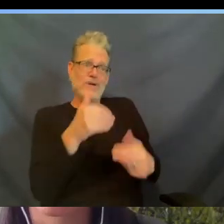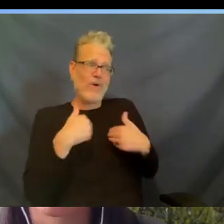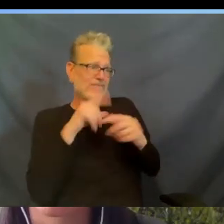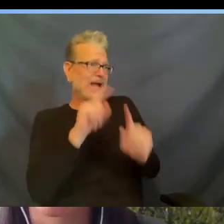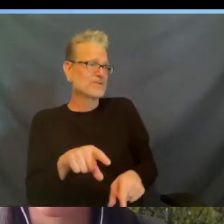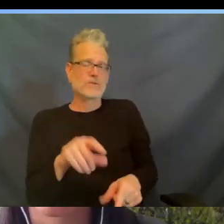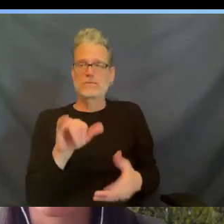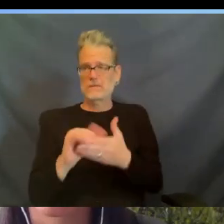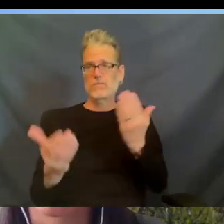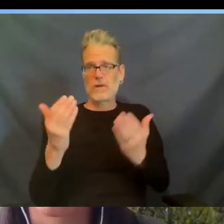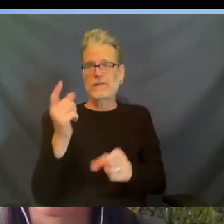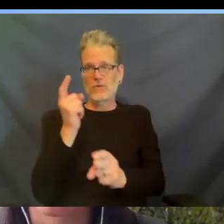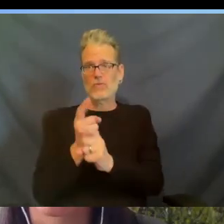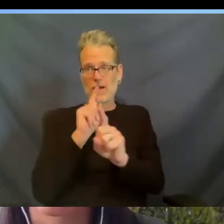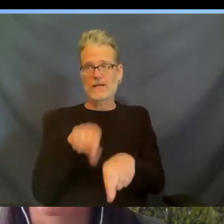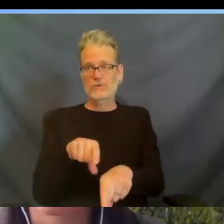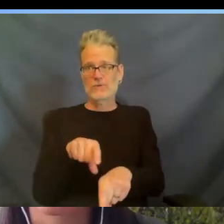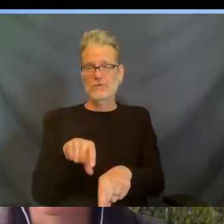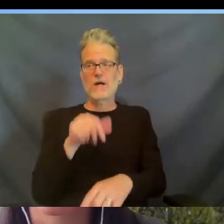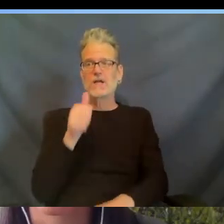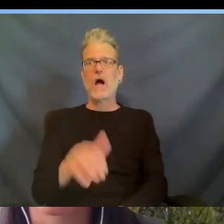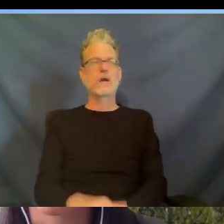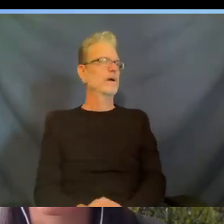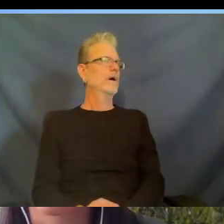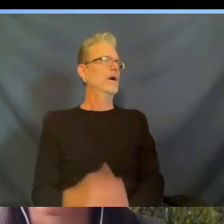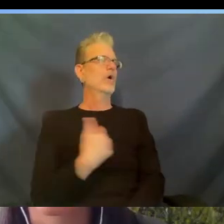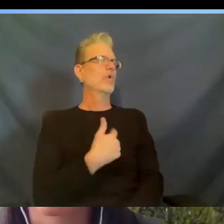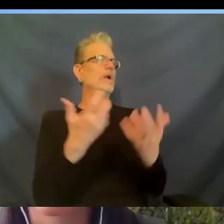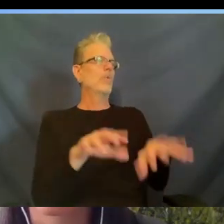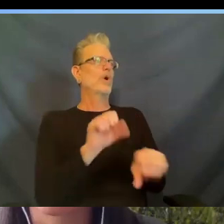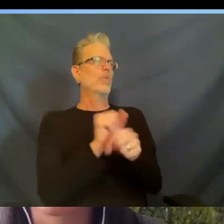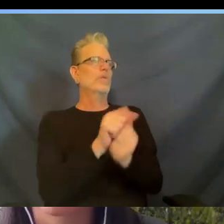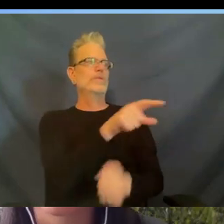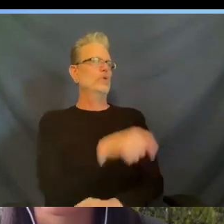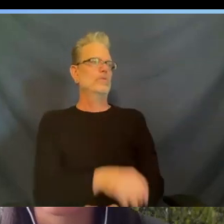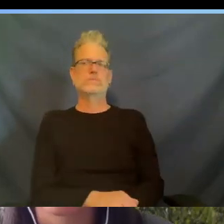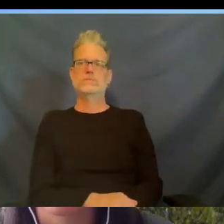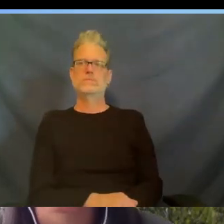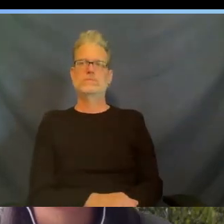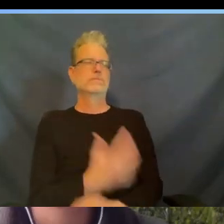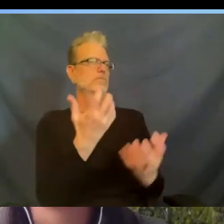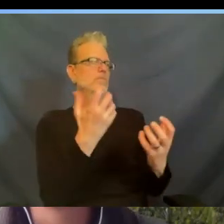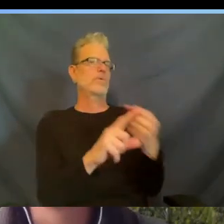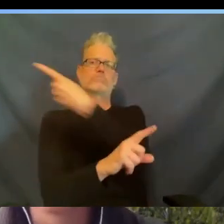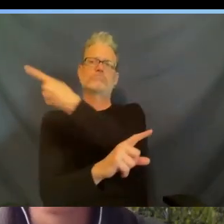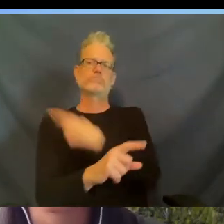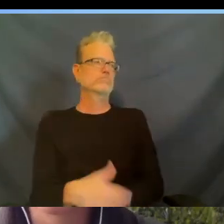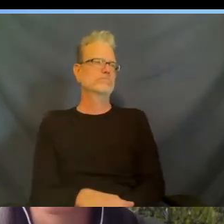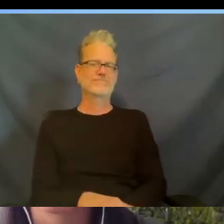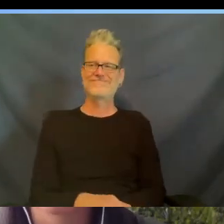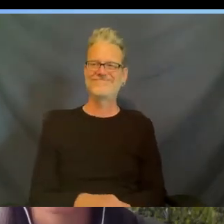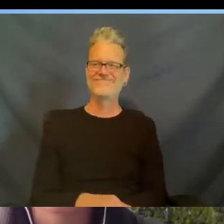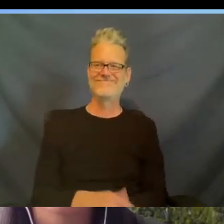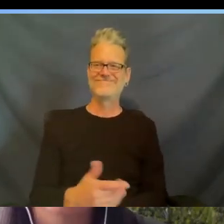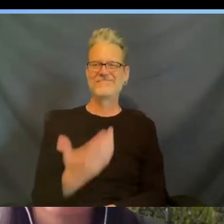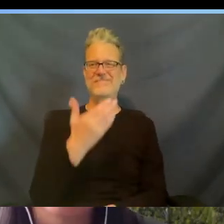probably the right answer as compared to we just don't want to work with you, or we want to do something else, or different things there. And